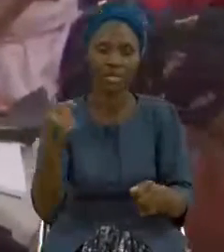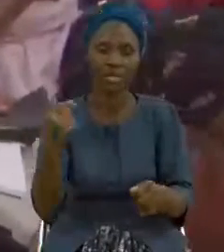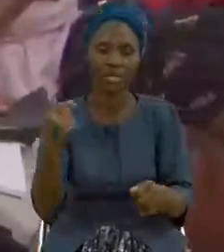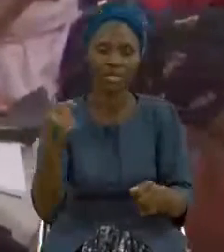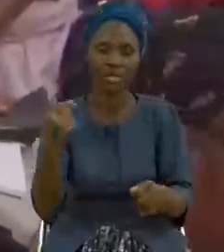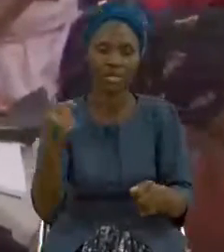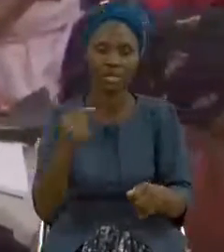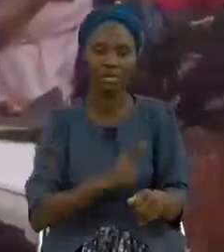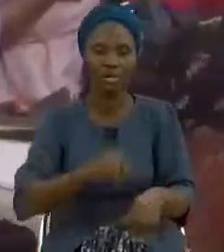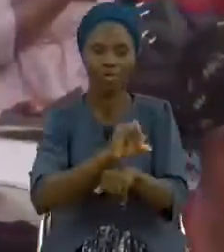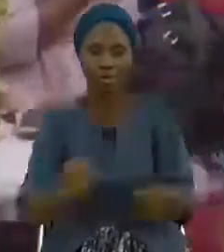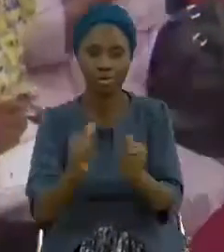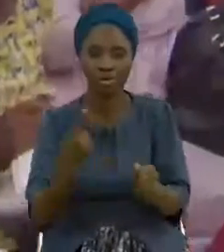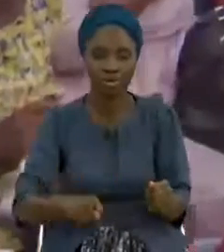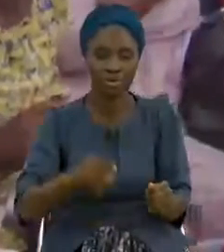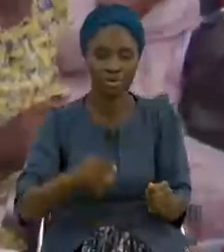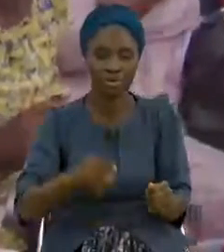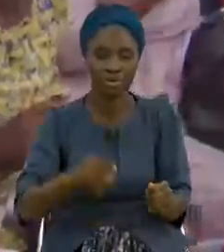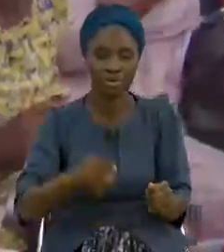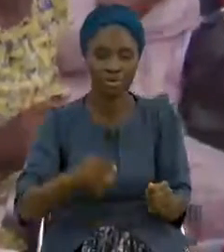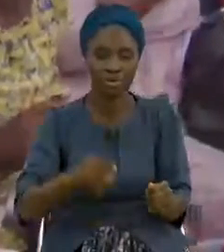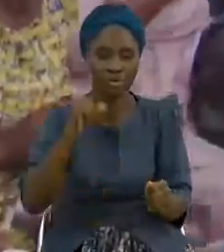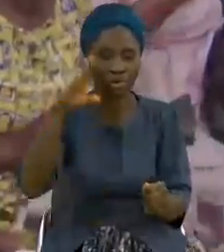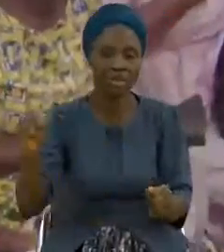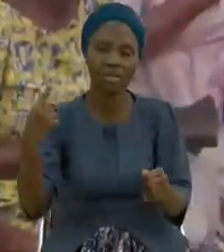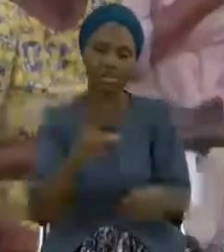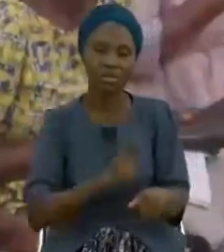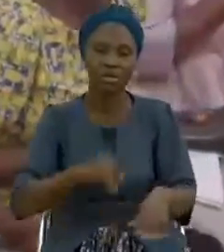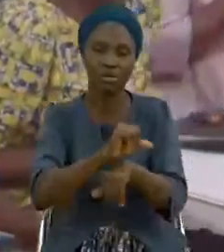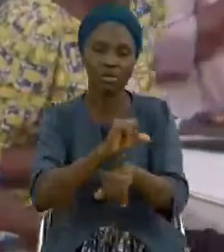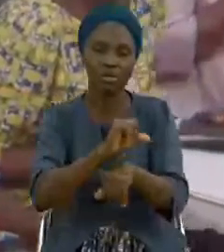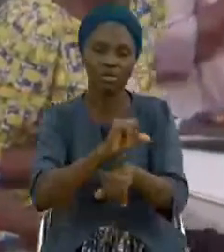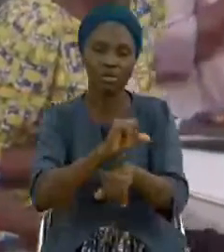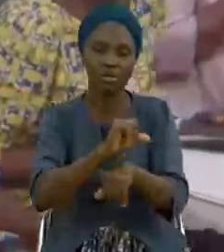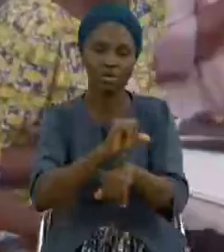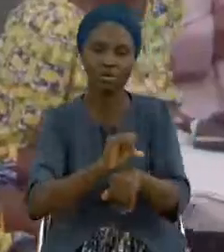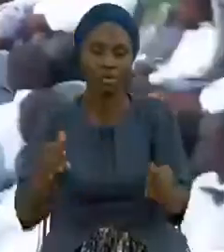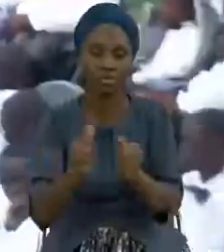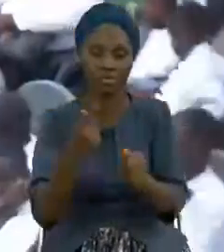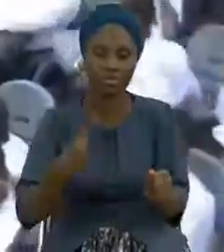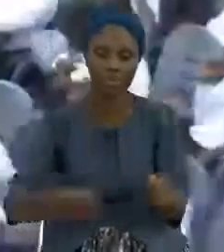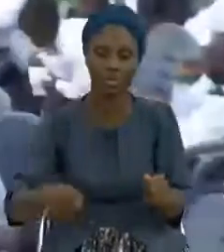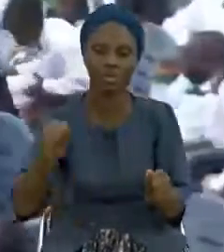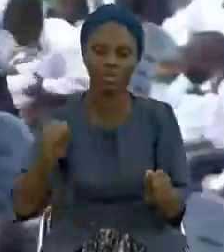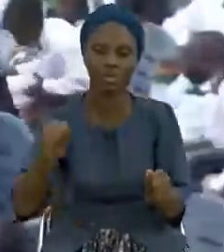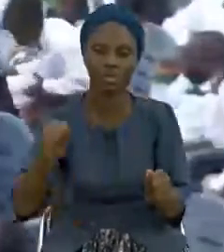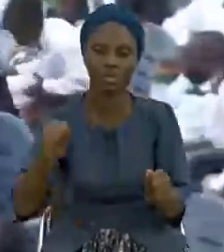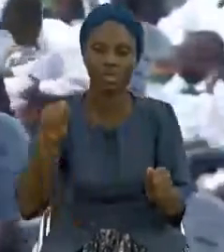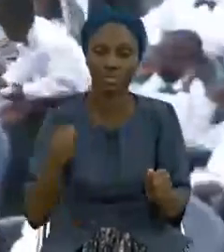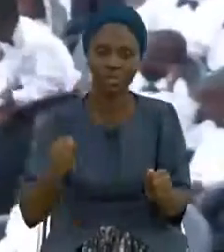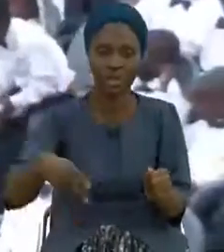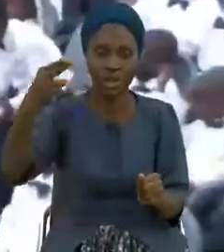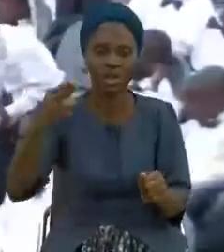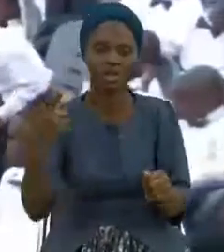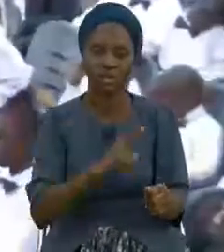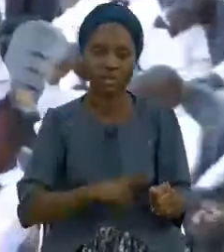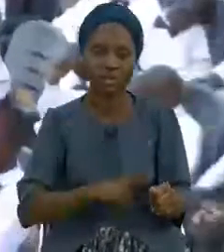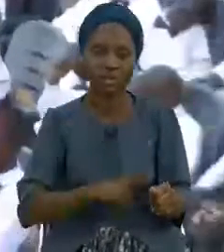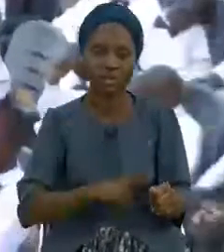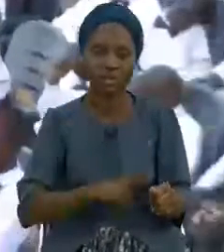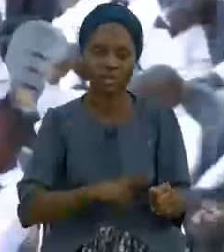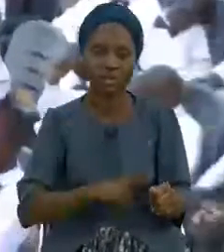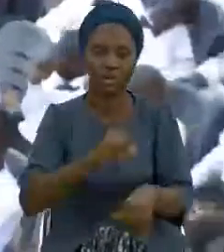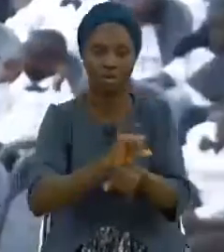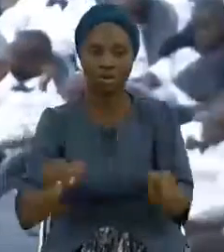the Lord walking with the high, the Lord walking with the low, the Lord walking with them